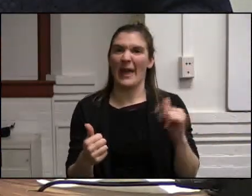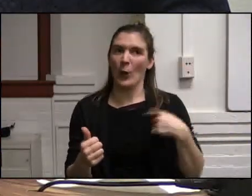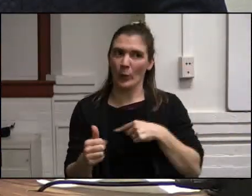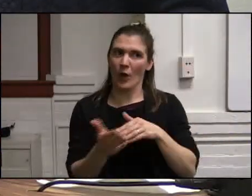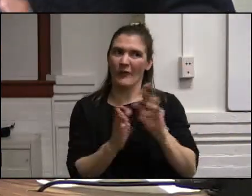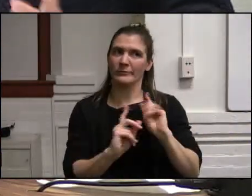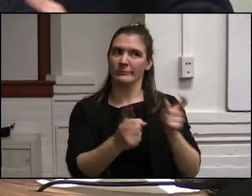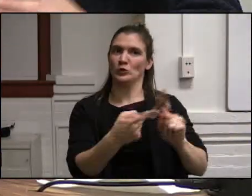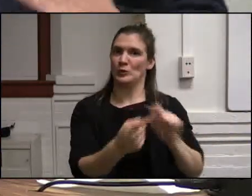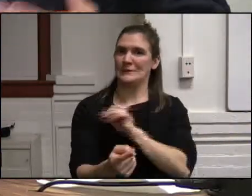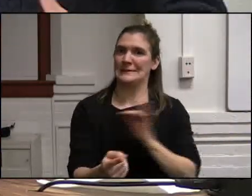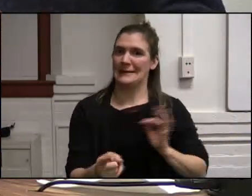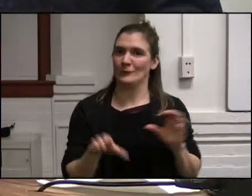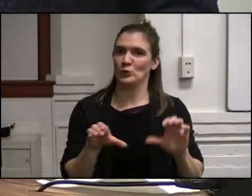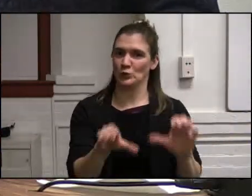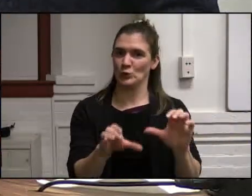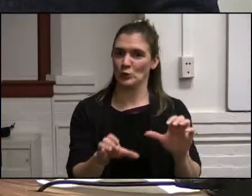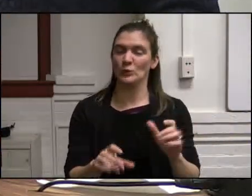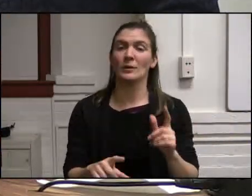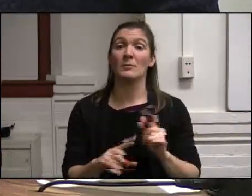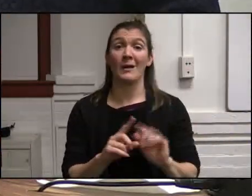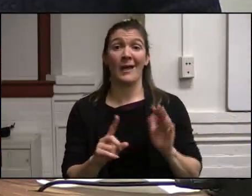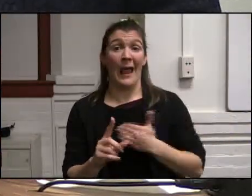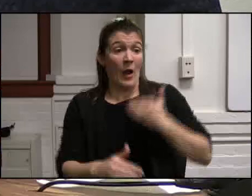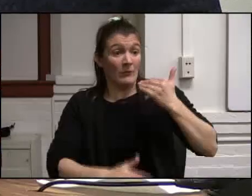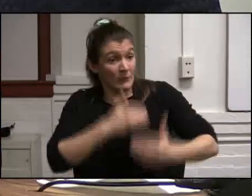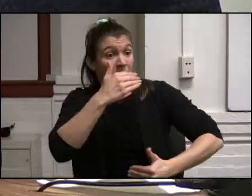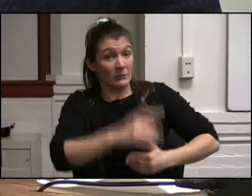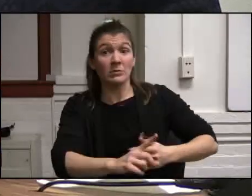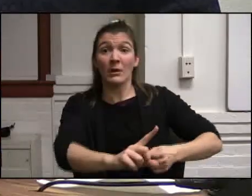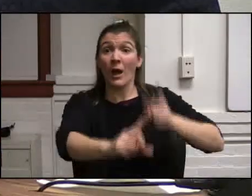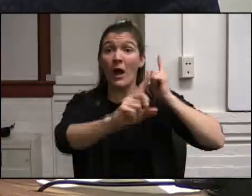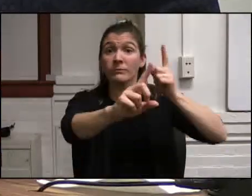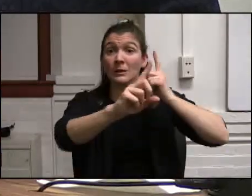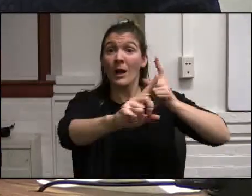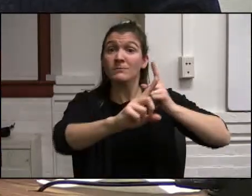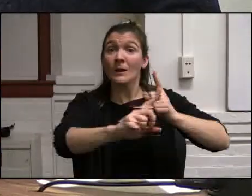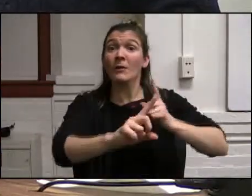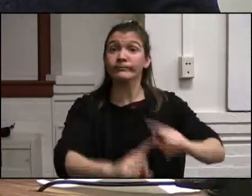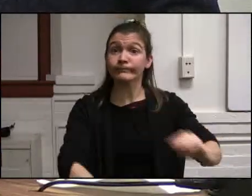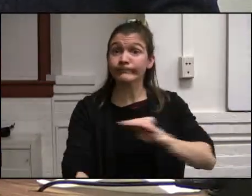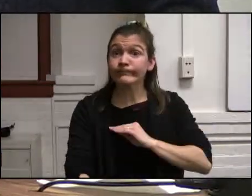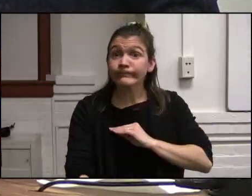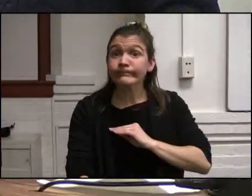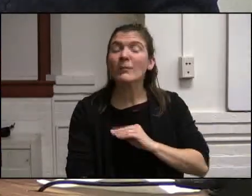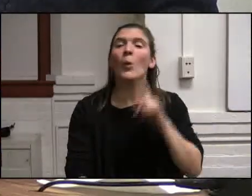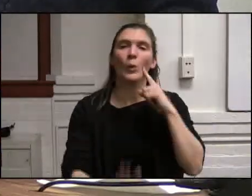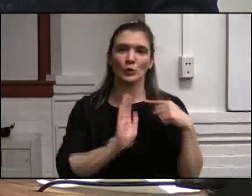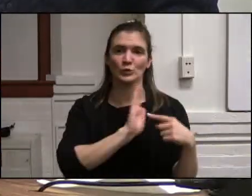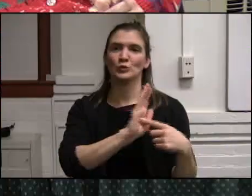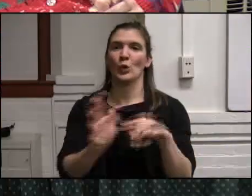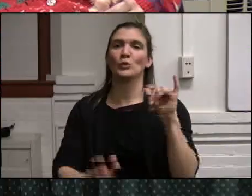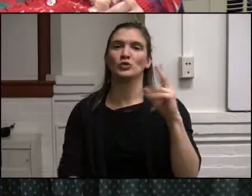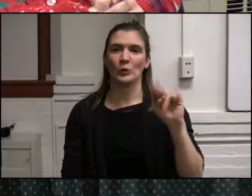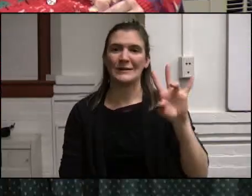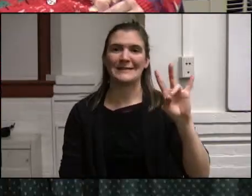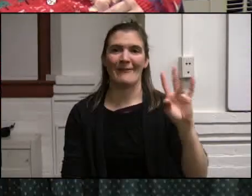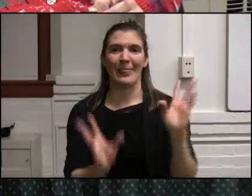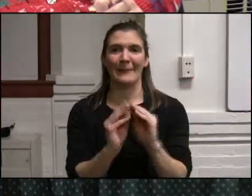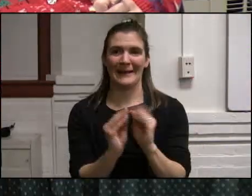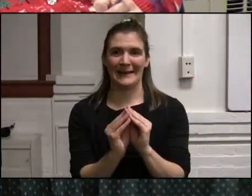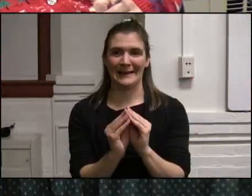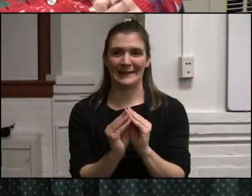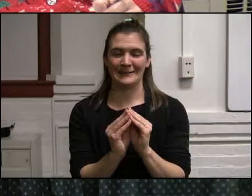directed. But our collective progress towards your annual goals will be reported at the January